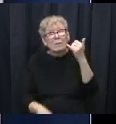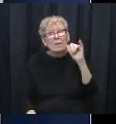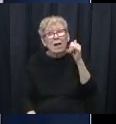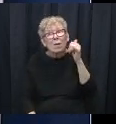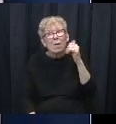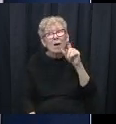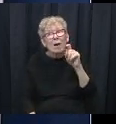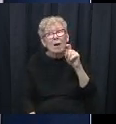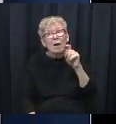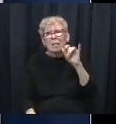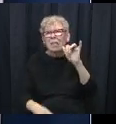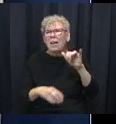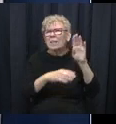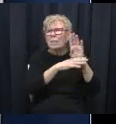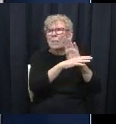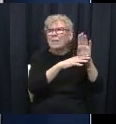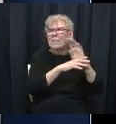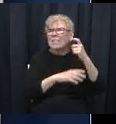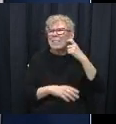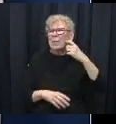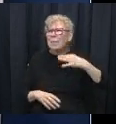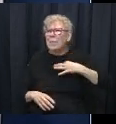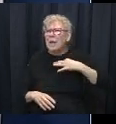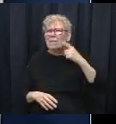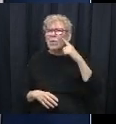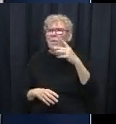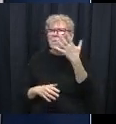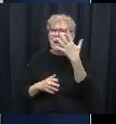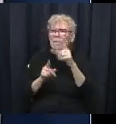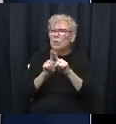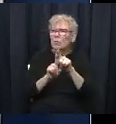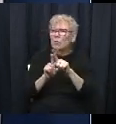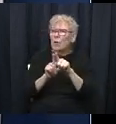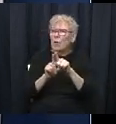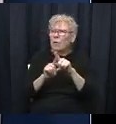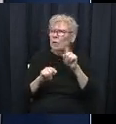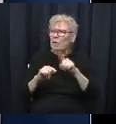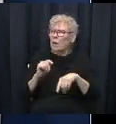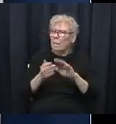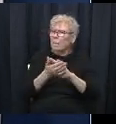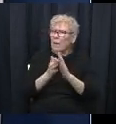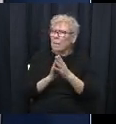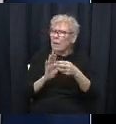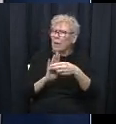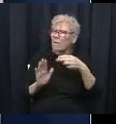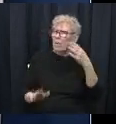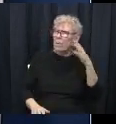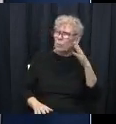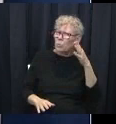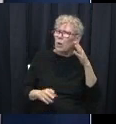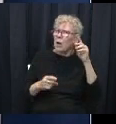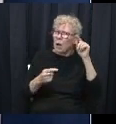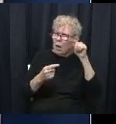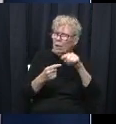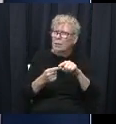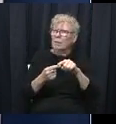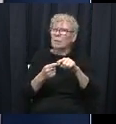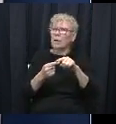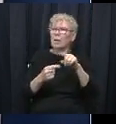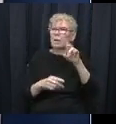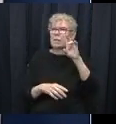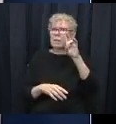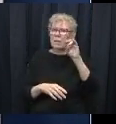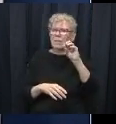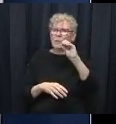to move to blue unless they hit that 70% of 70 plus vaccinated. So I know that moving the dial might be good for a